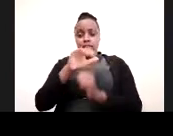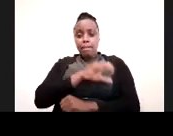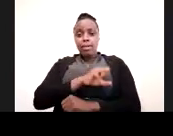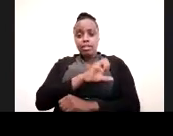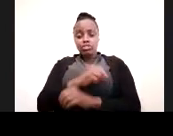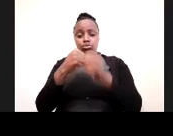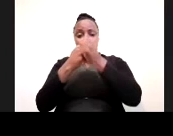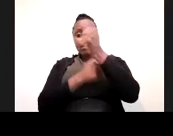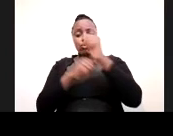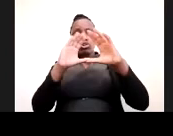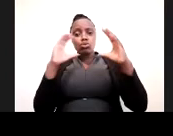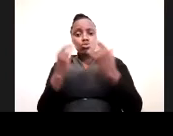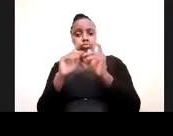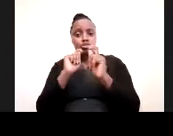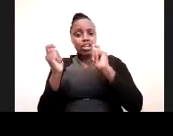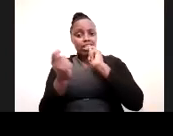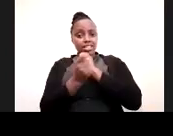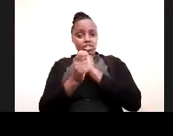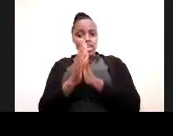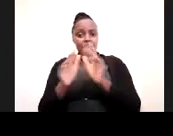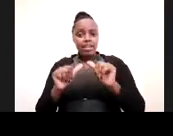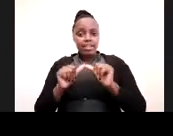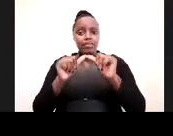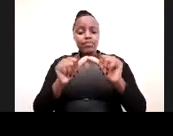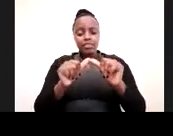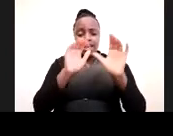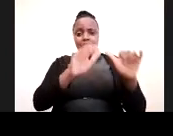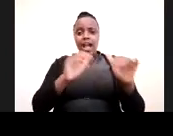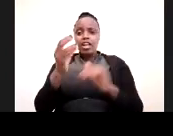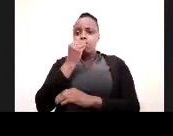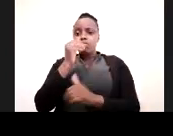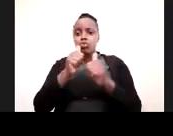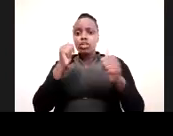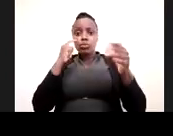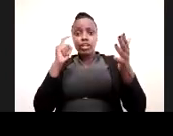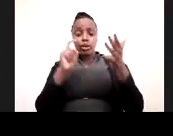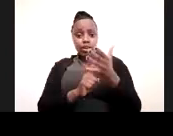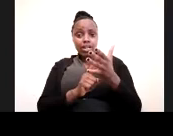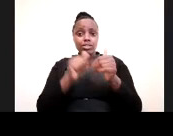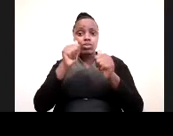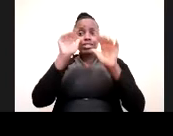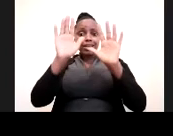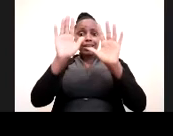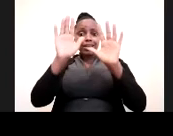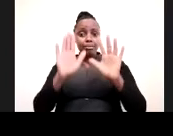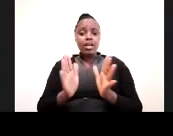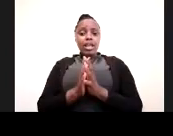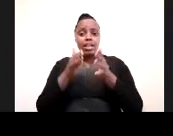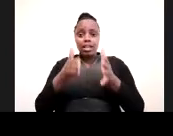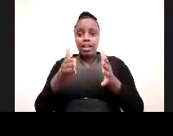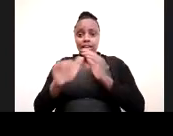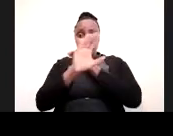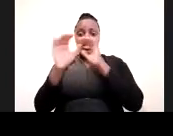transition towards more sustainable agri-food systems, which we all recognize are essential in the current environment that we